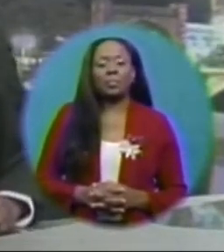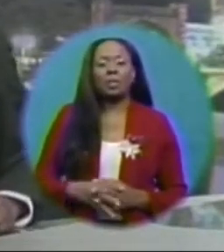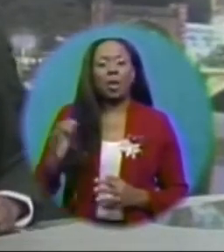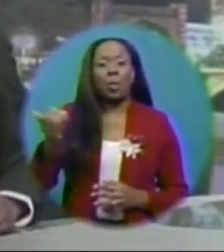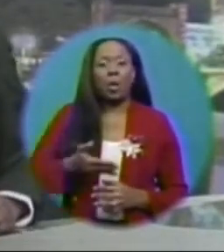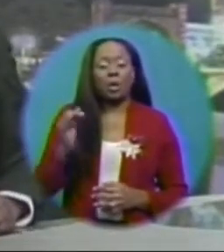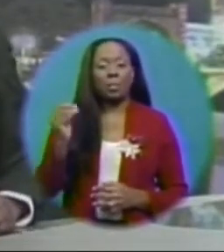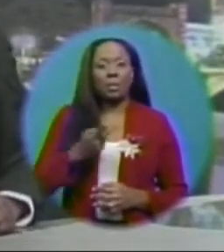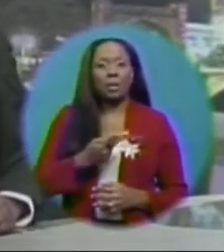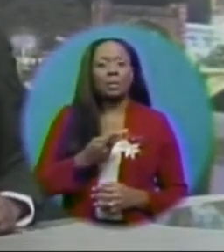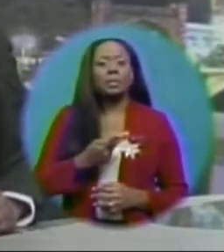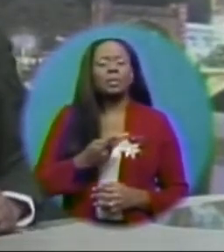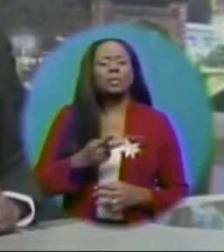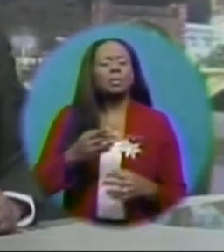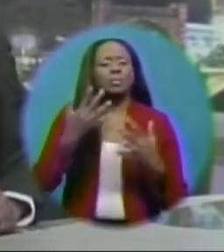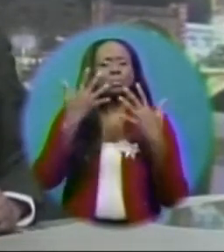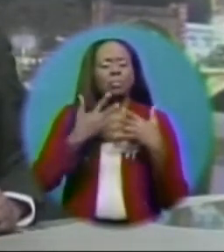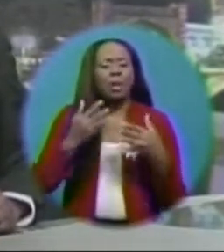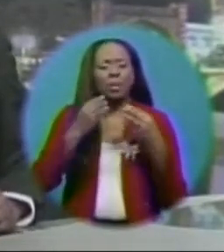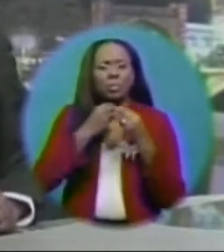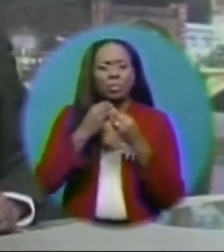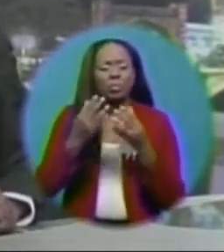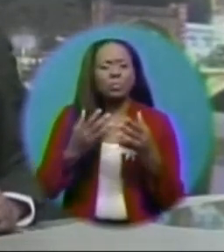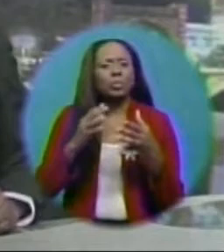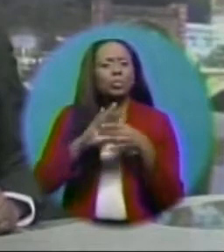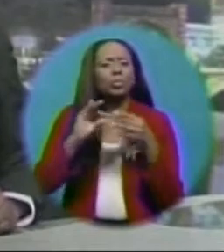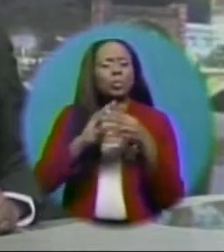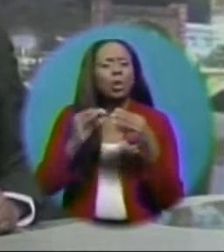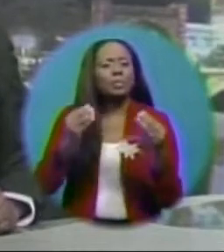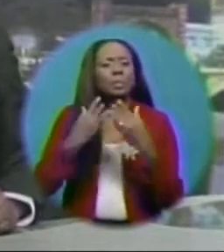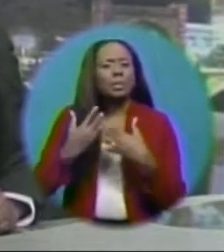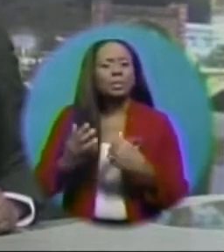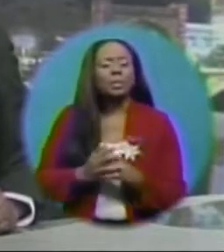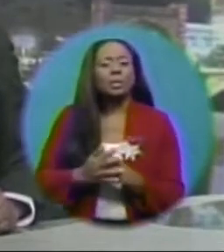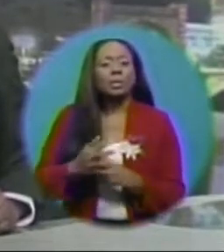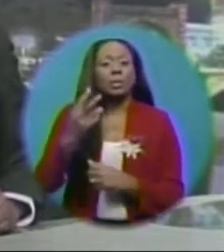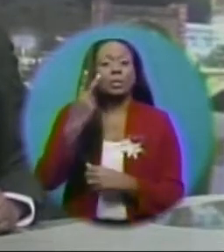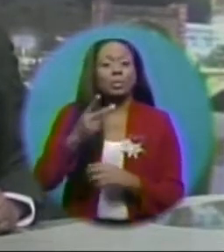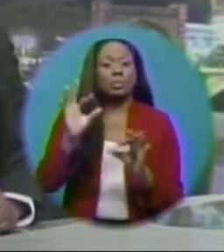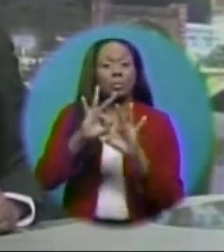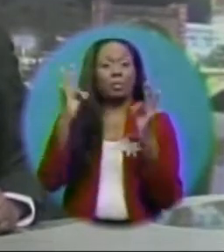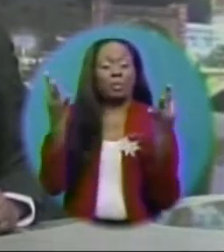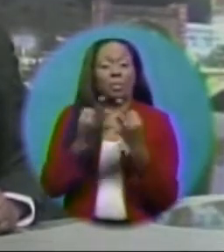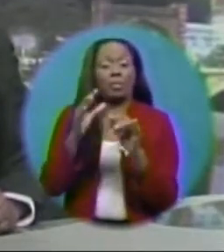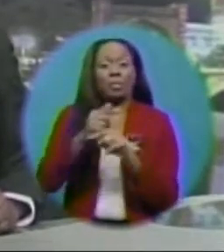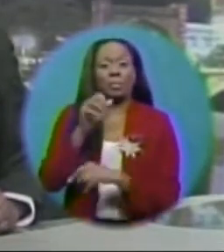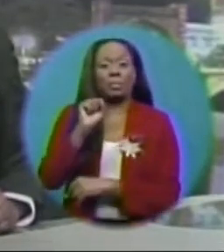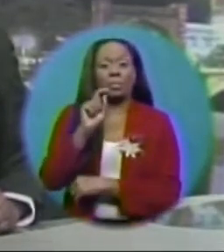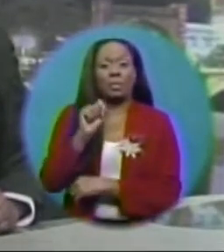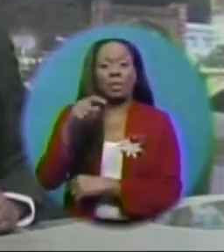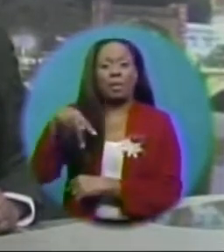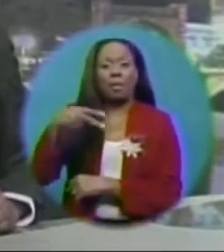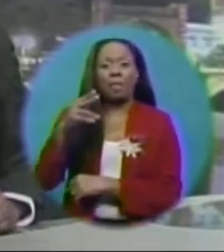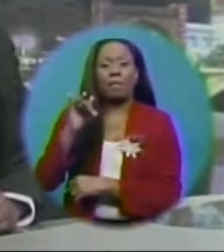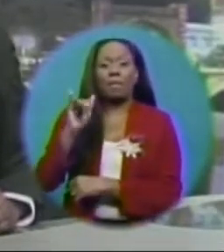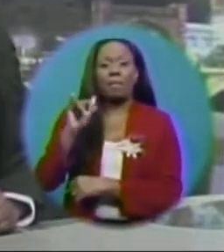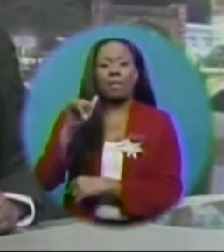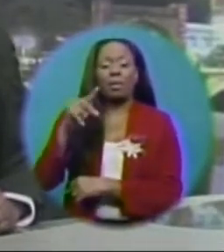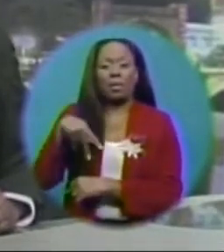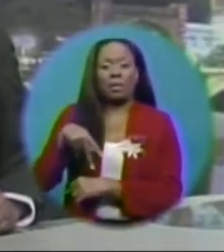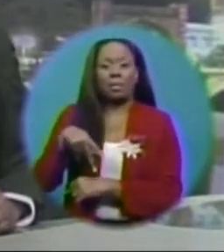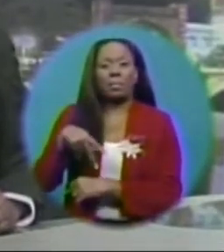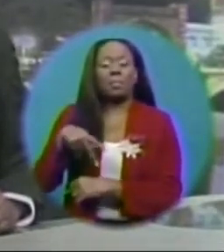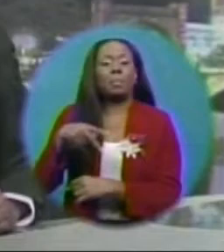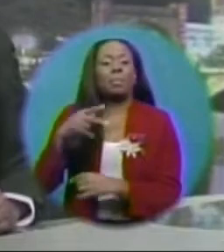Welcome back. Before we get to the business, some sad news just in ahead of this long Christmas weekend. Two St. Philip families lost their homes this evening when both dwellings